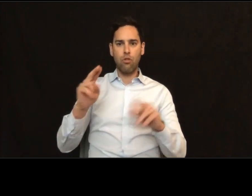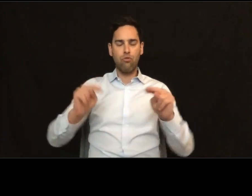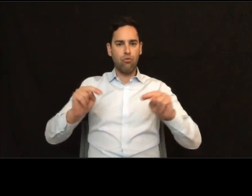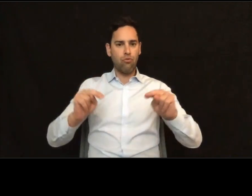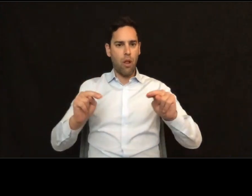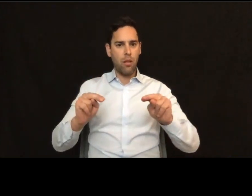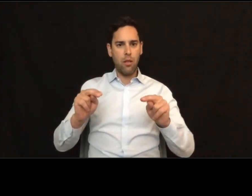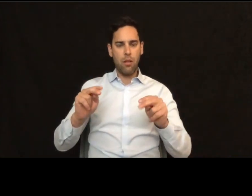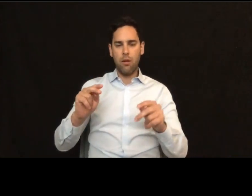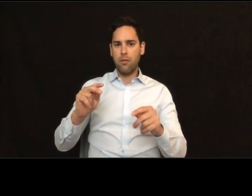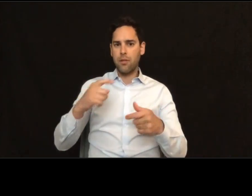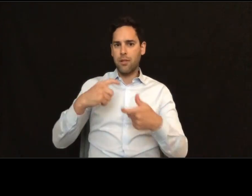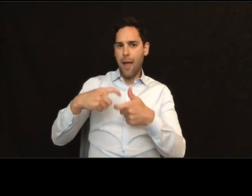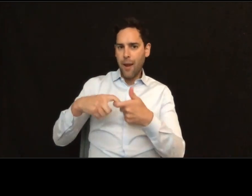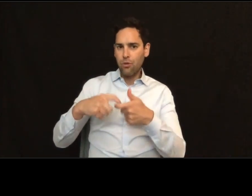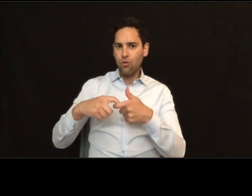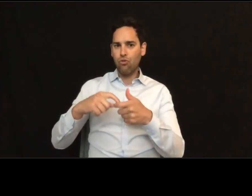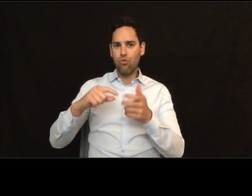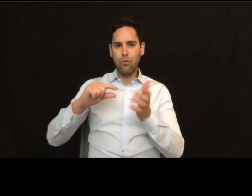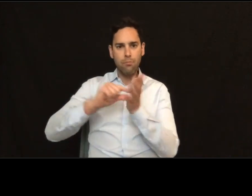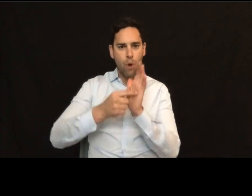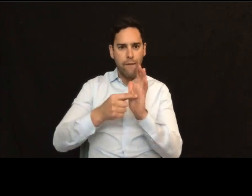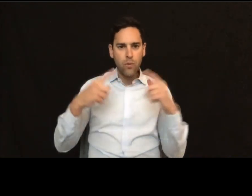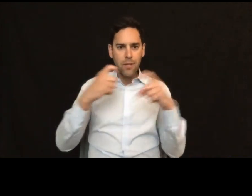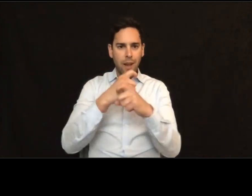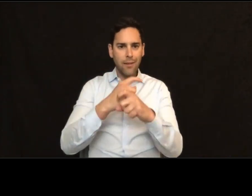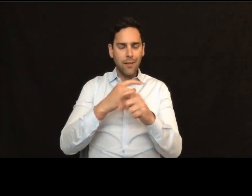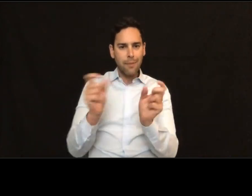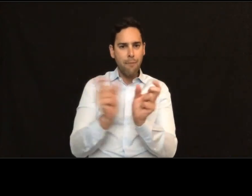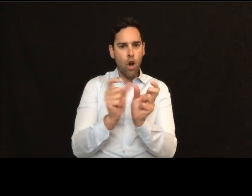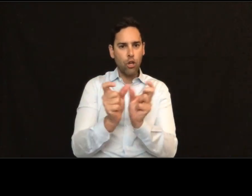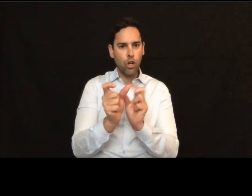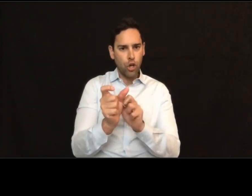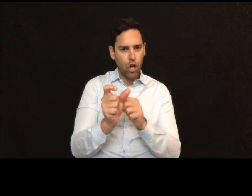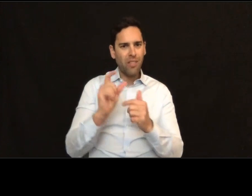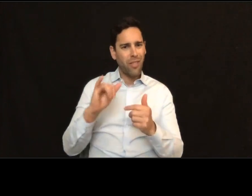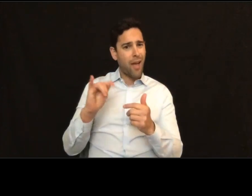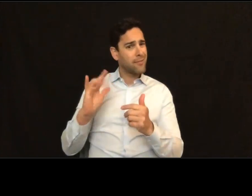morphosyntactic marker. For one thing, it is built on